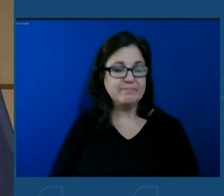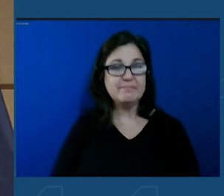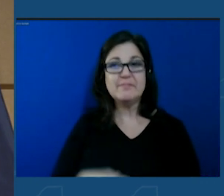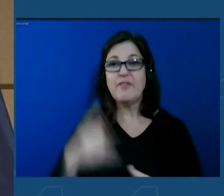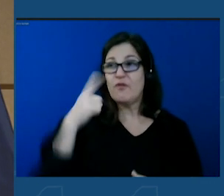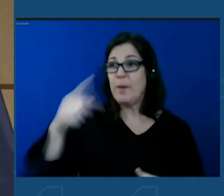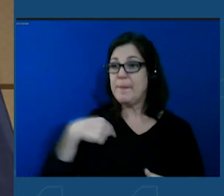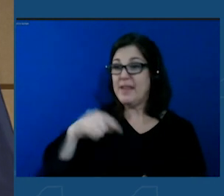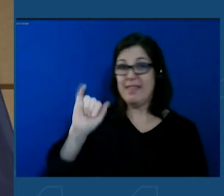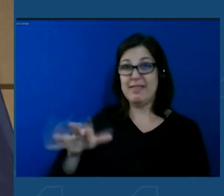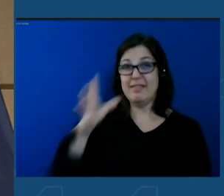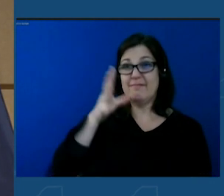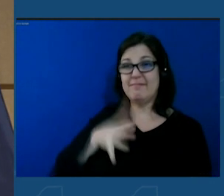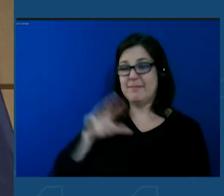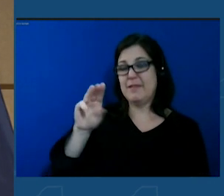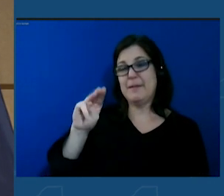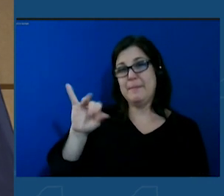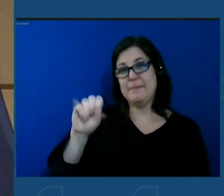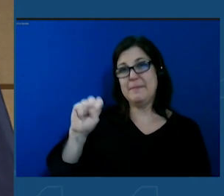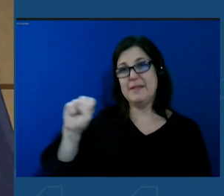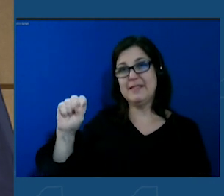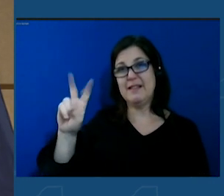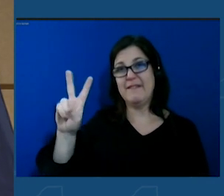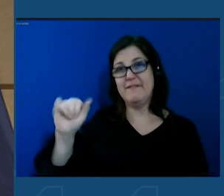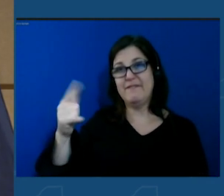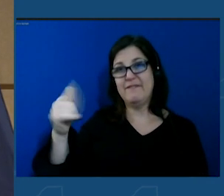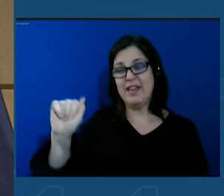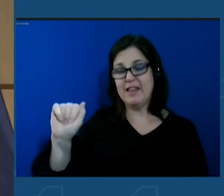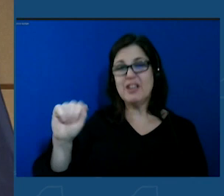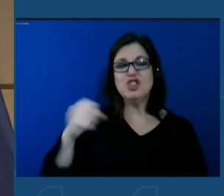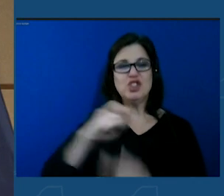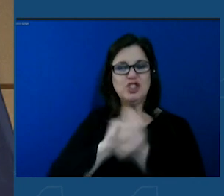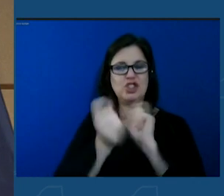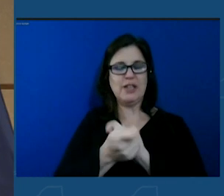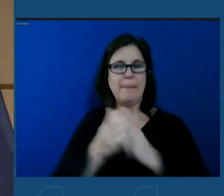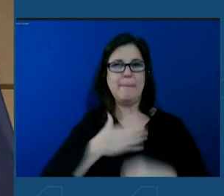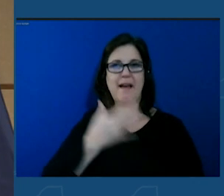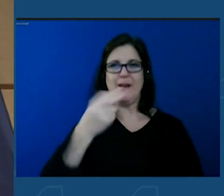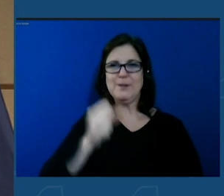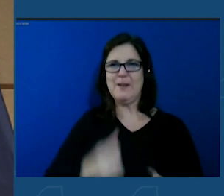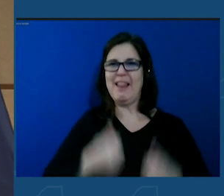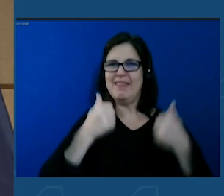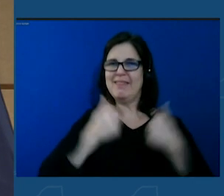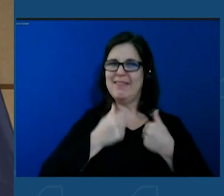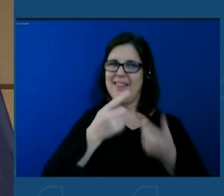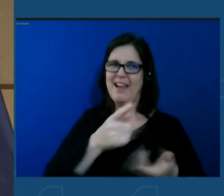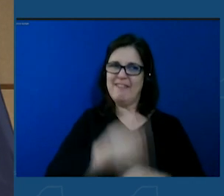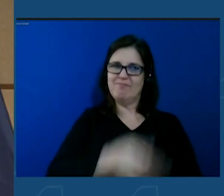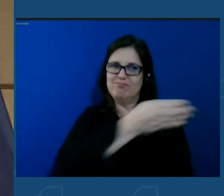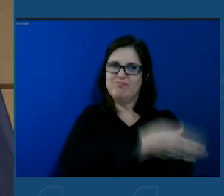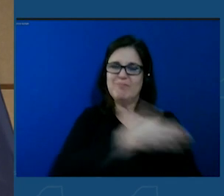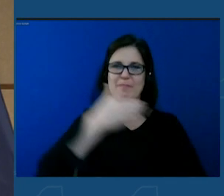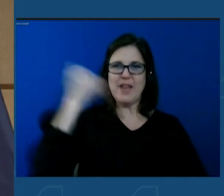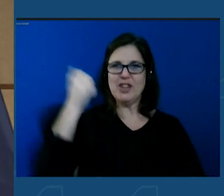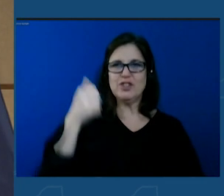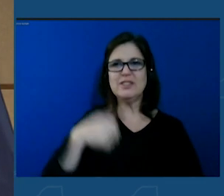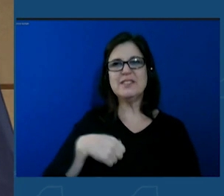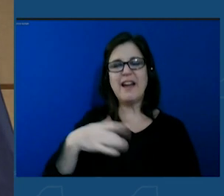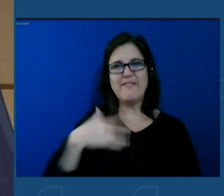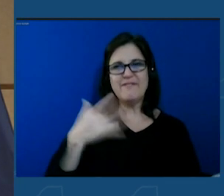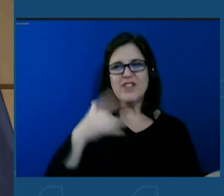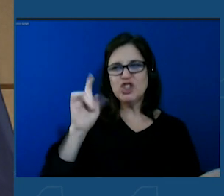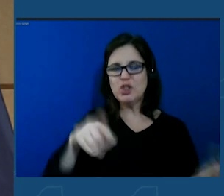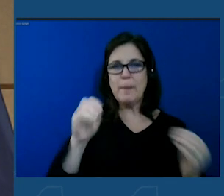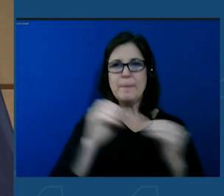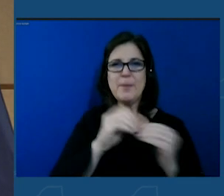She made our high school life a whole lot better, and I feel like there should be more school staff